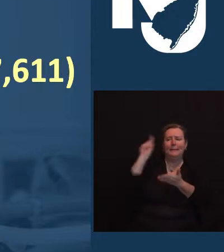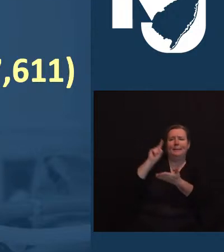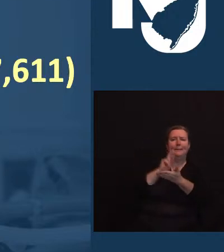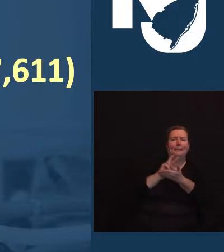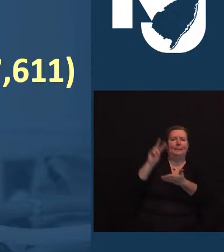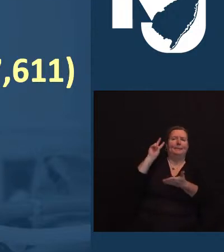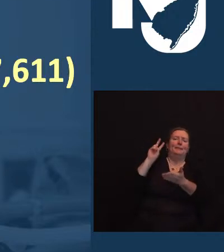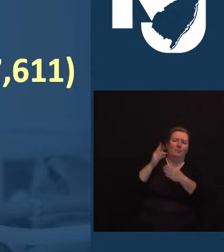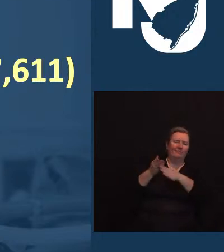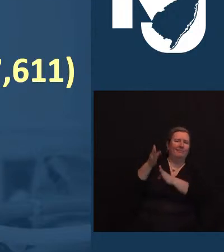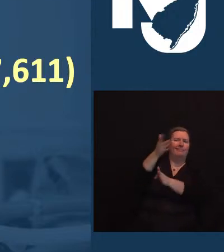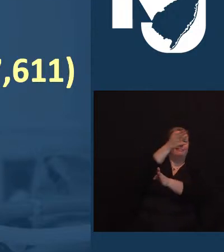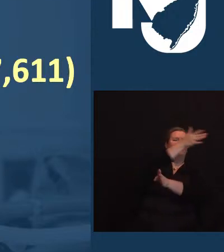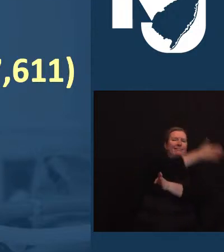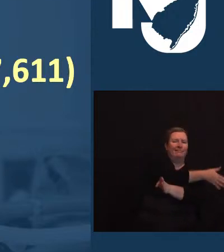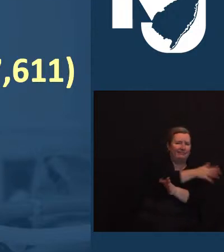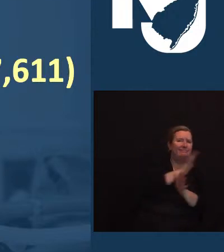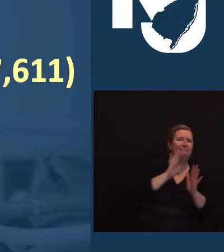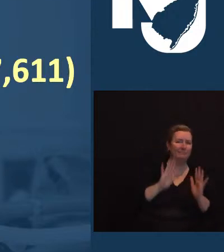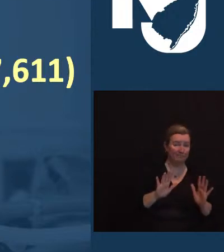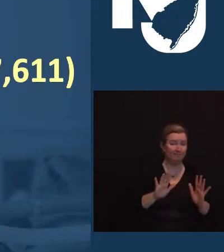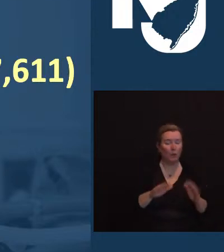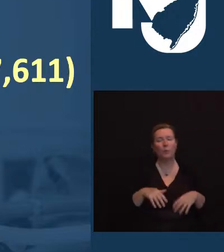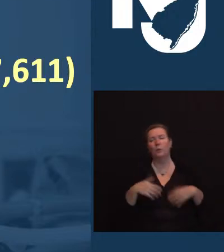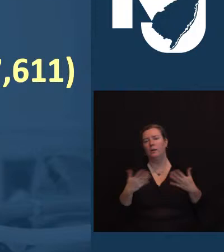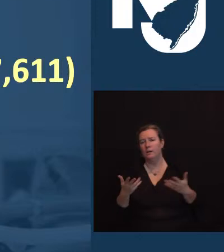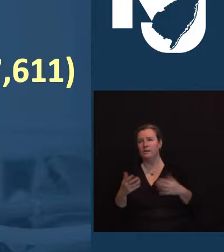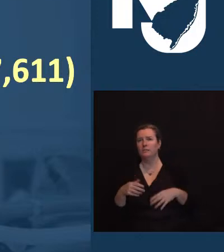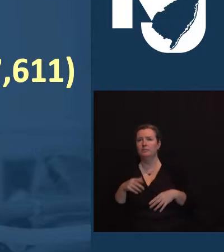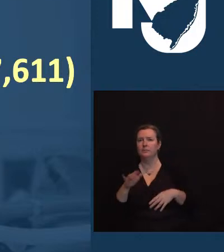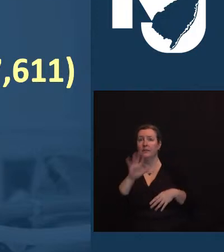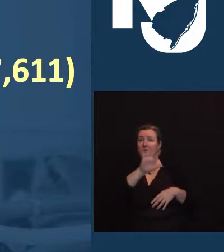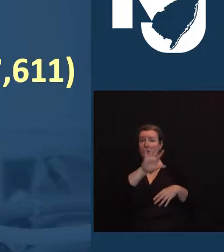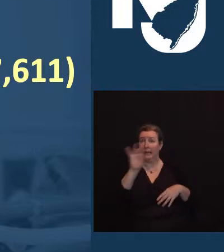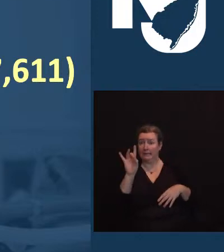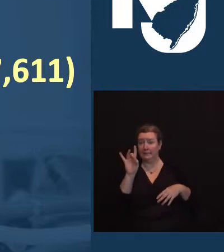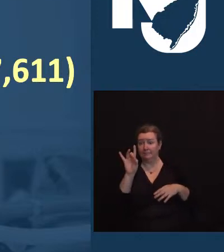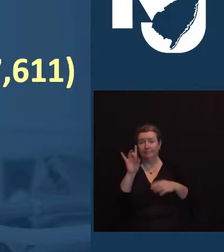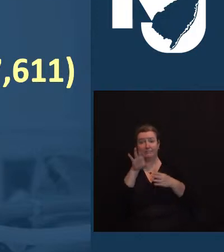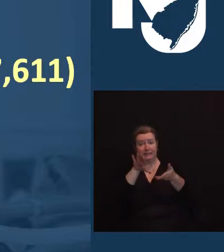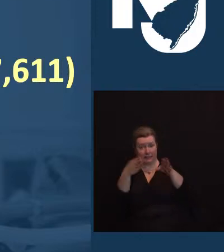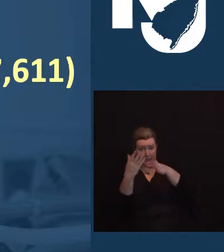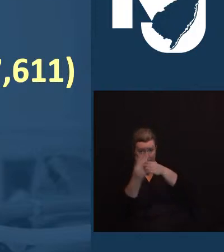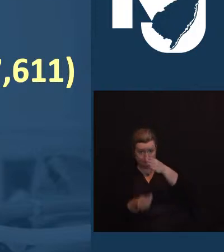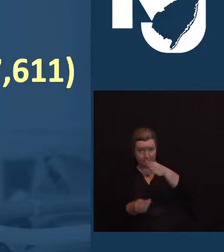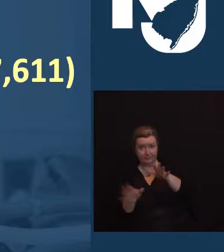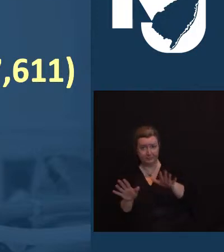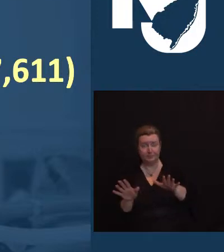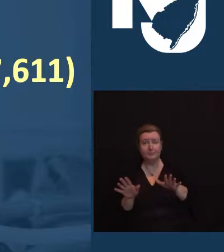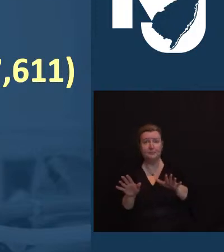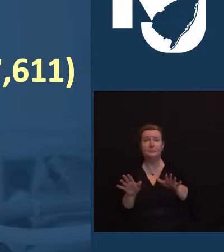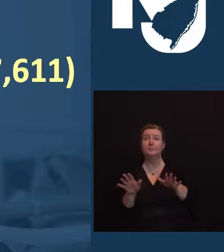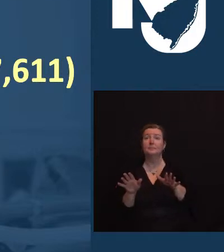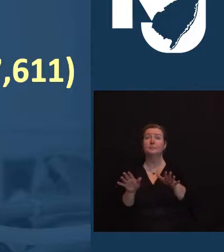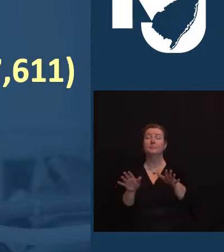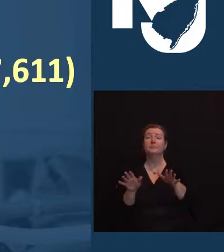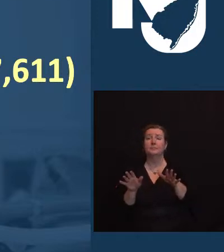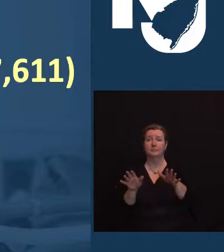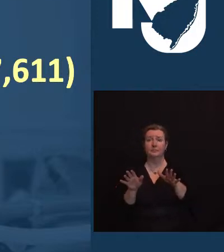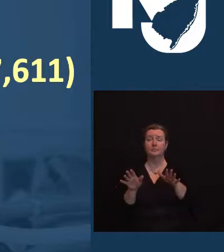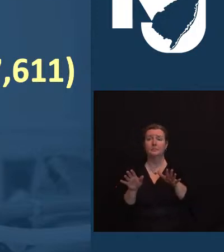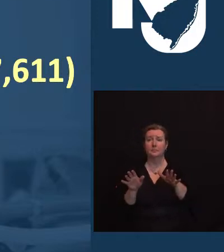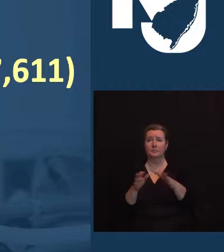regardless, that current total number of 58 COVID-related deaths among the more than 10,000 breakthrough cases among the more